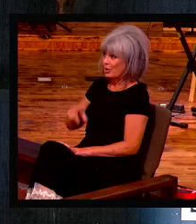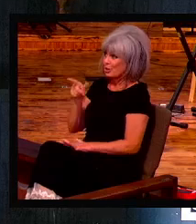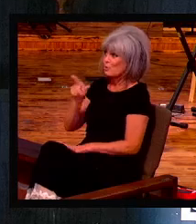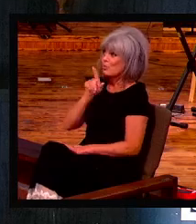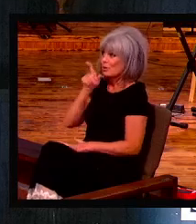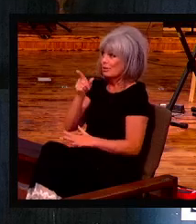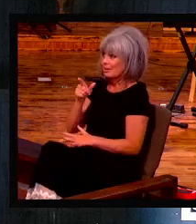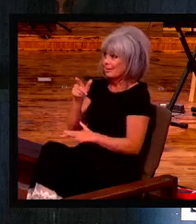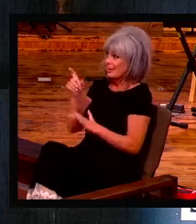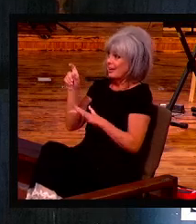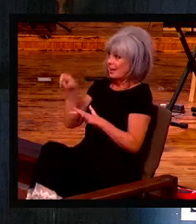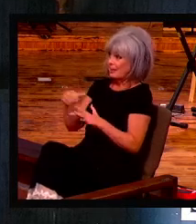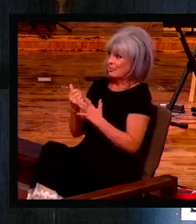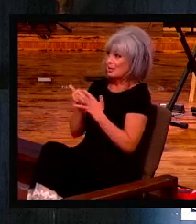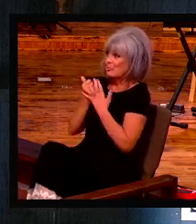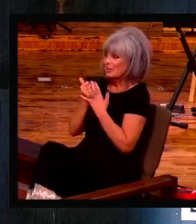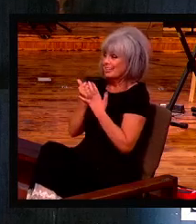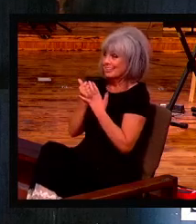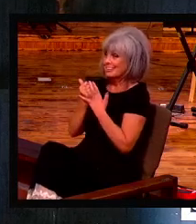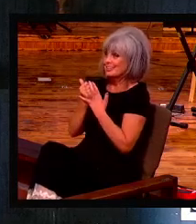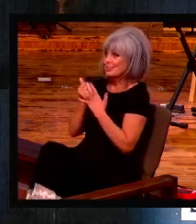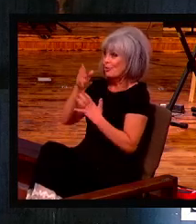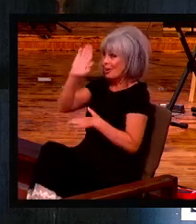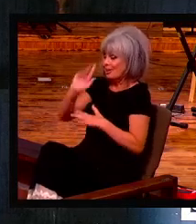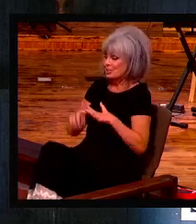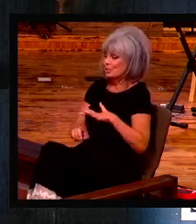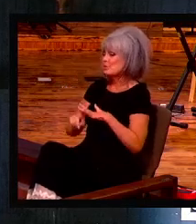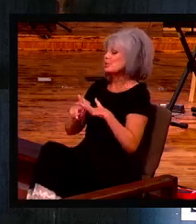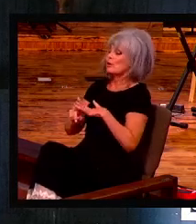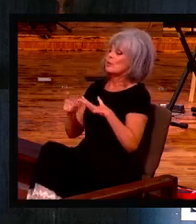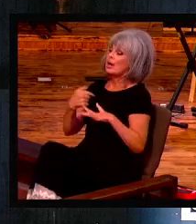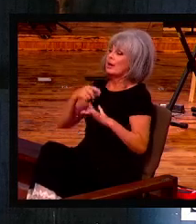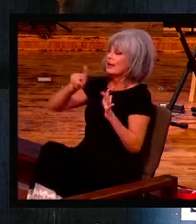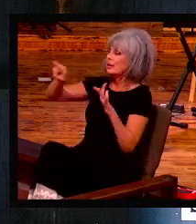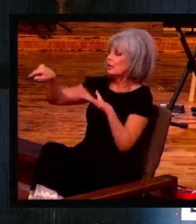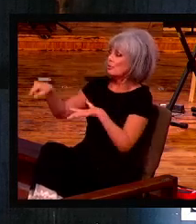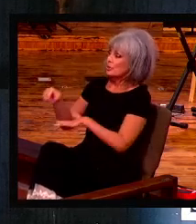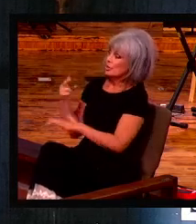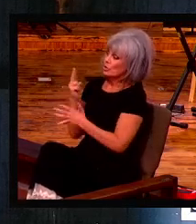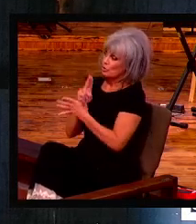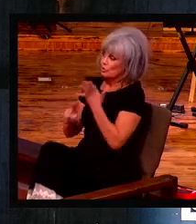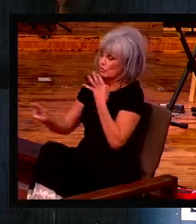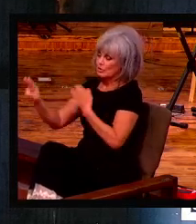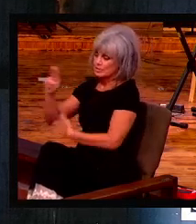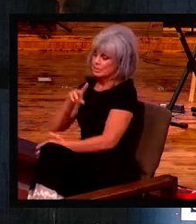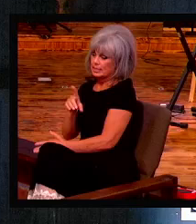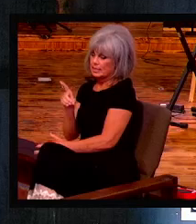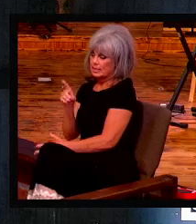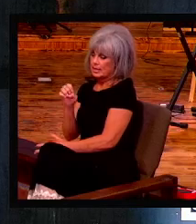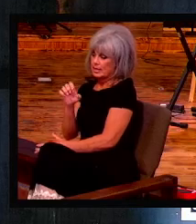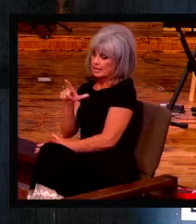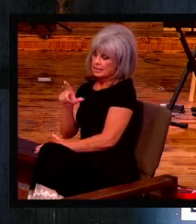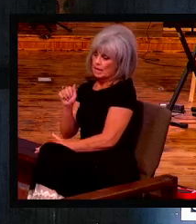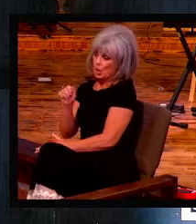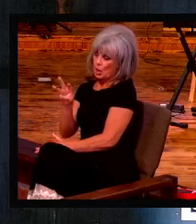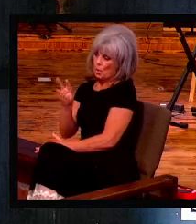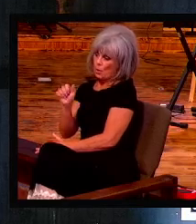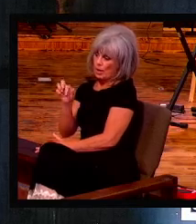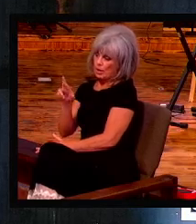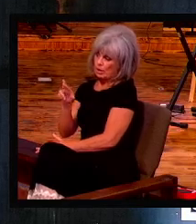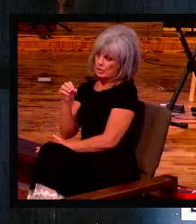through. And then God shows up and wound up going to the University of Delaware on a full scholarship for football. Somehow, miraculously got a